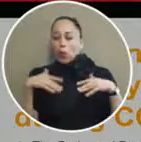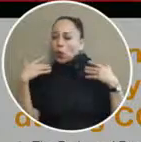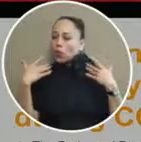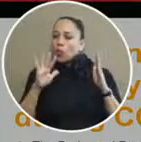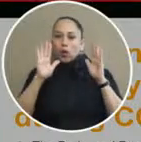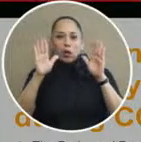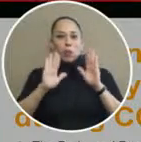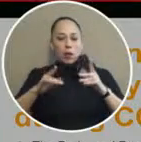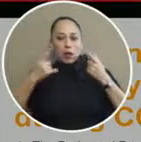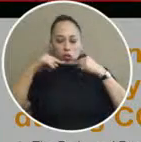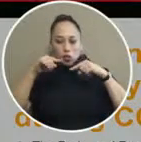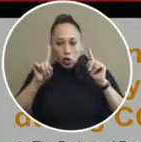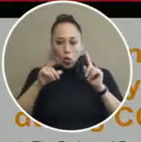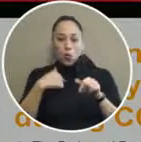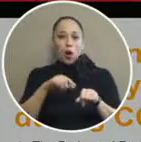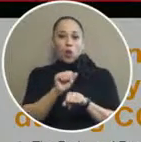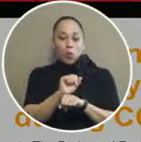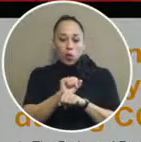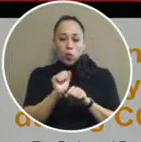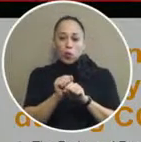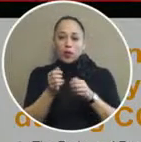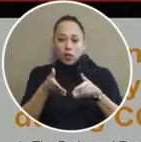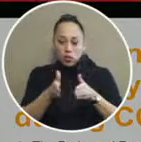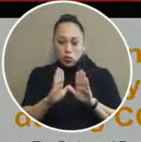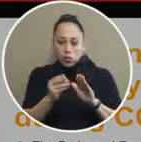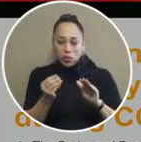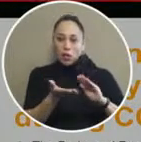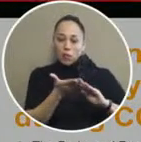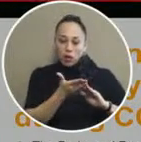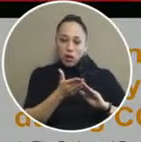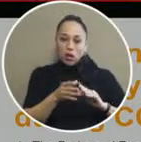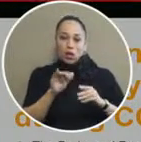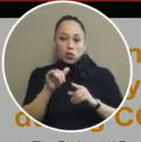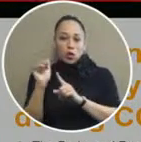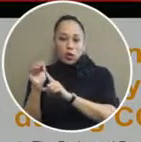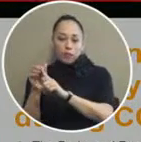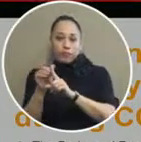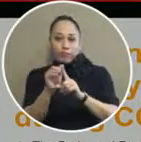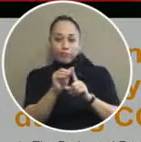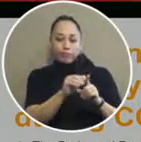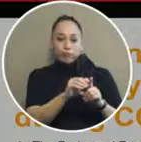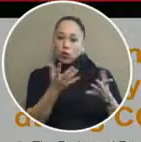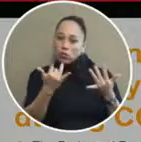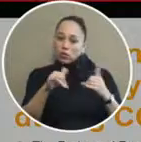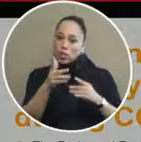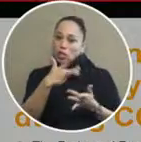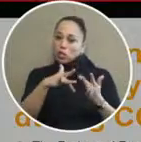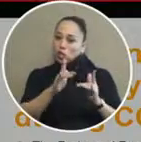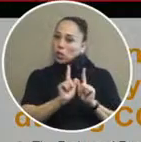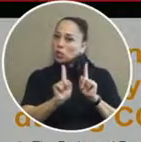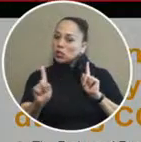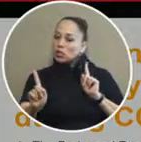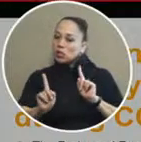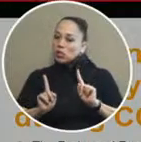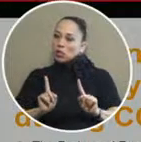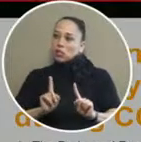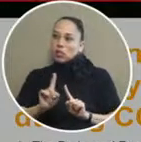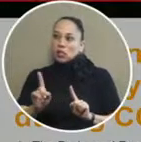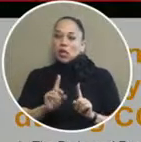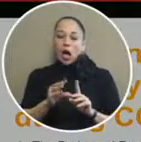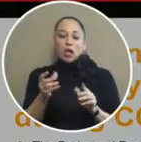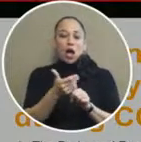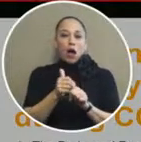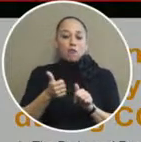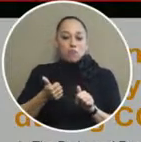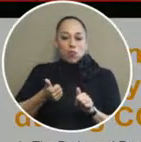success. We worked with Streets and Maintenance to install special signage to remind users to maintain social distance and to avoid more